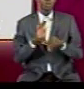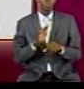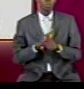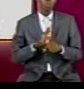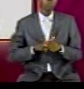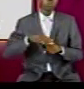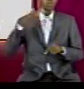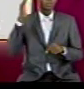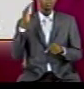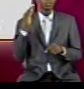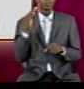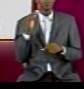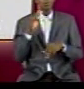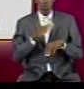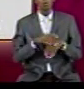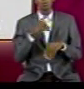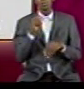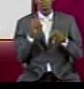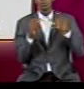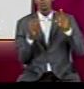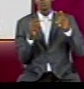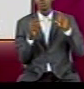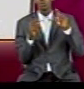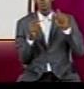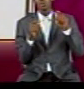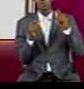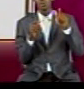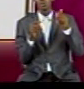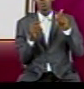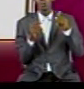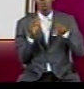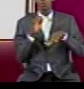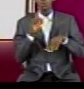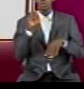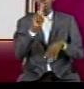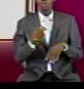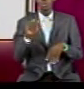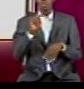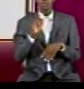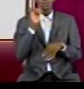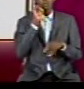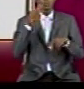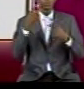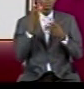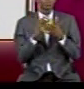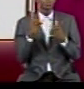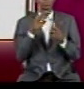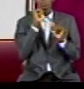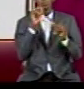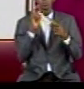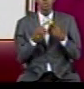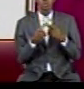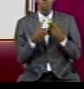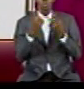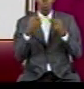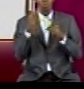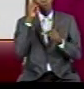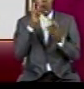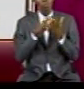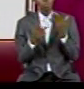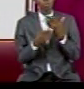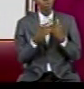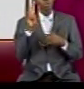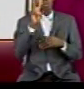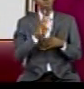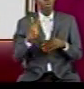the 22nd, on 21st, which was Tuesday. I went somewhere I was not able to attend. Then the Wednesday, before then,